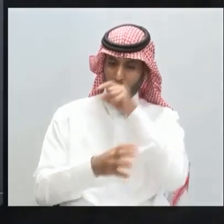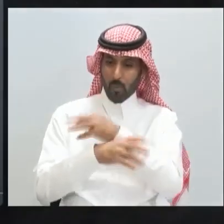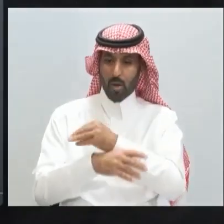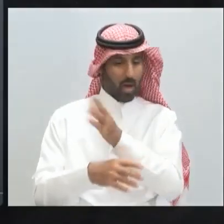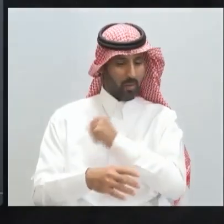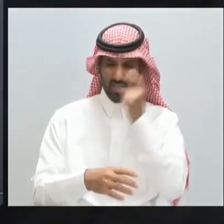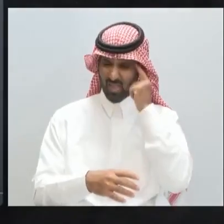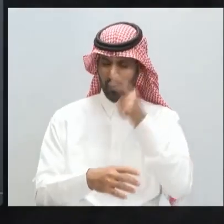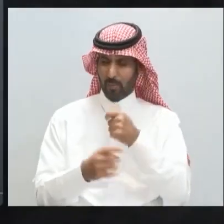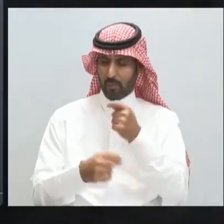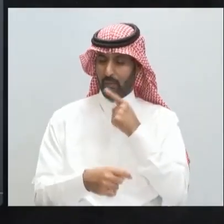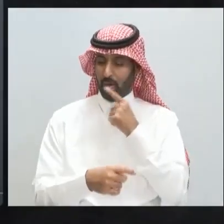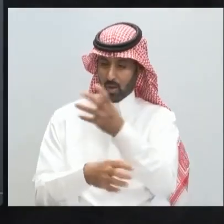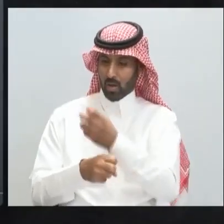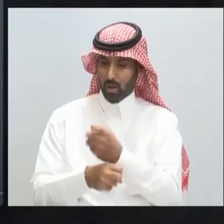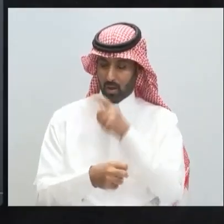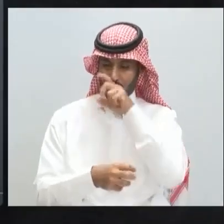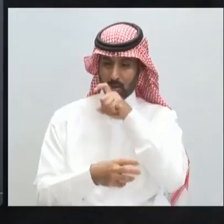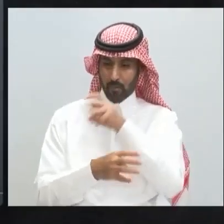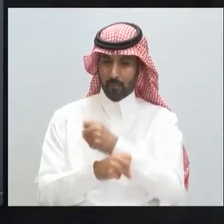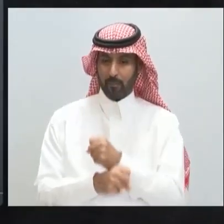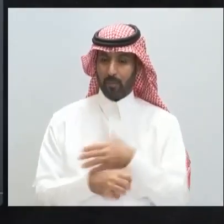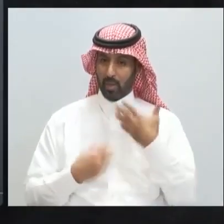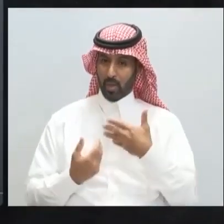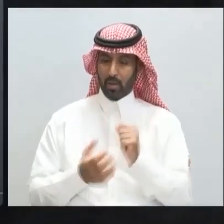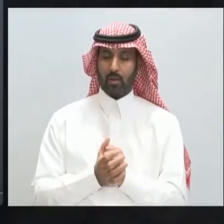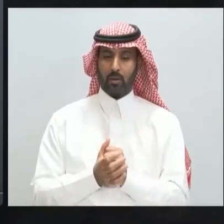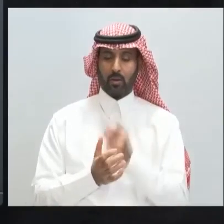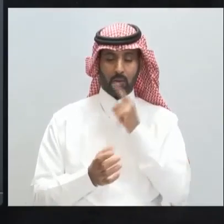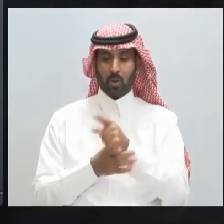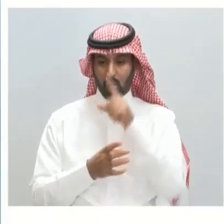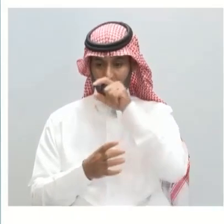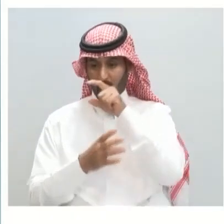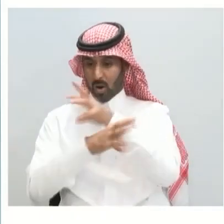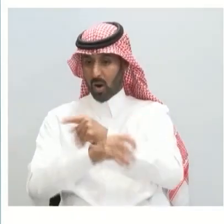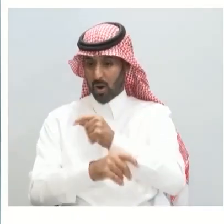about money. I only think about the hunt. You can't catch falcons